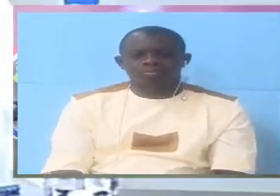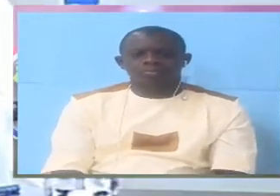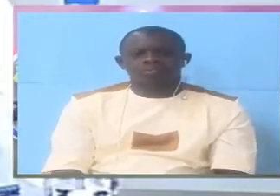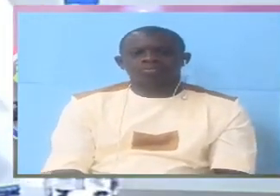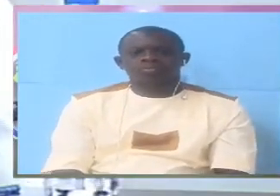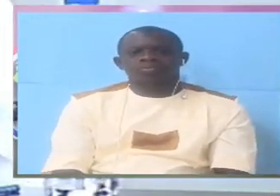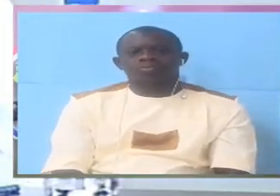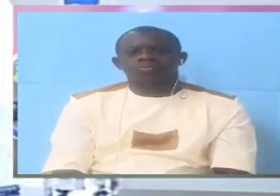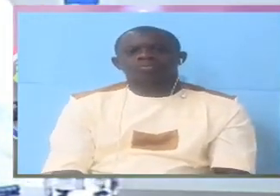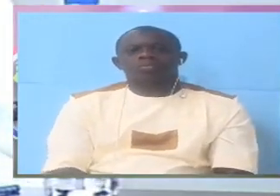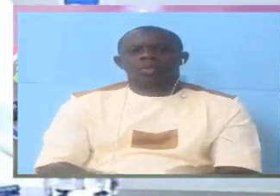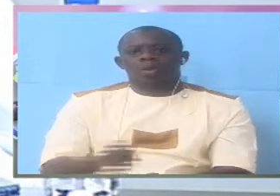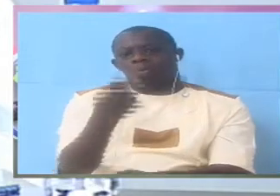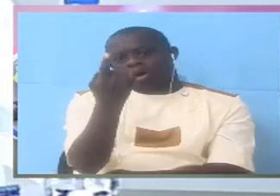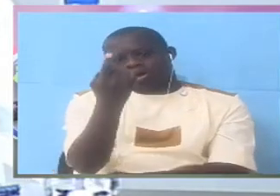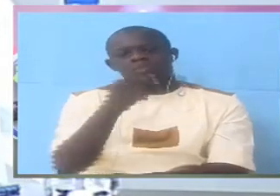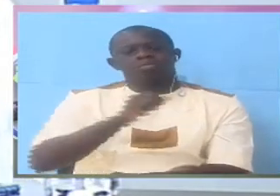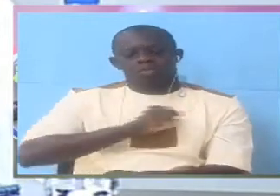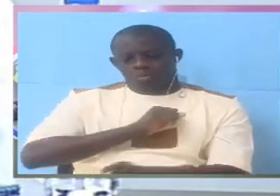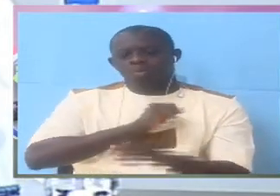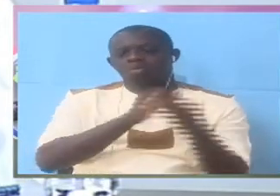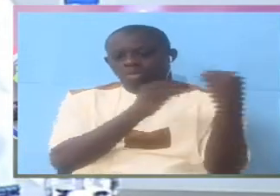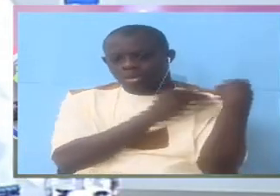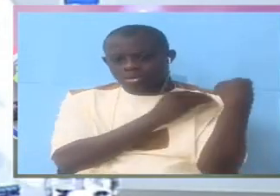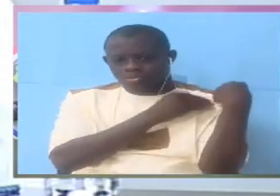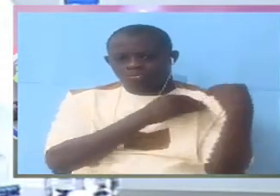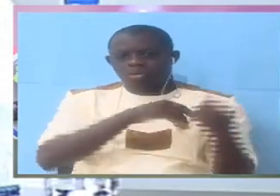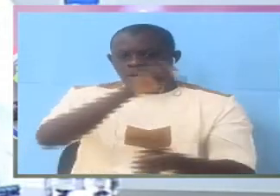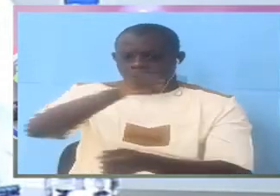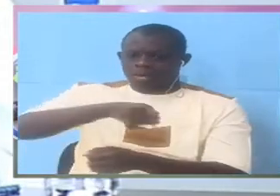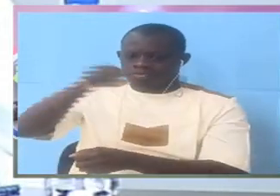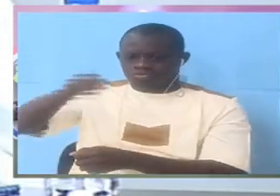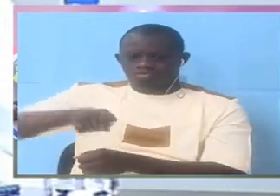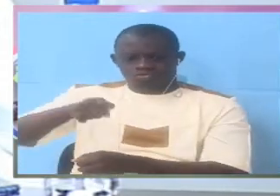is responsible for agriculture. Other